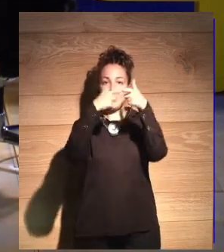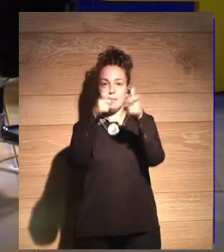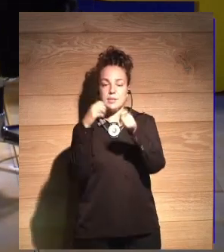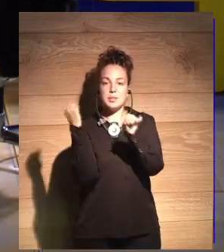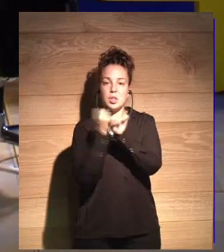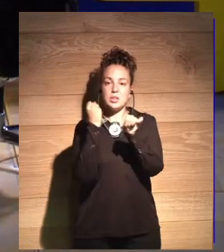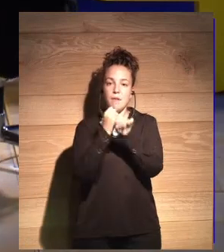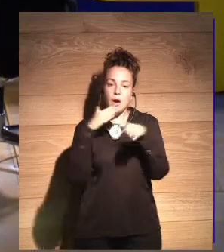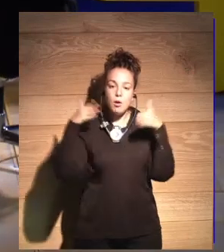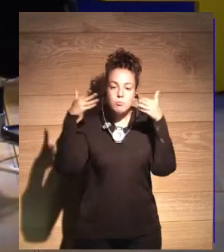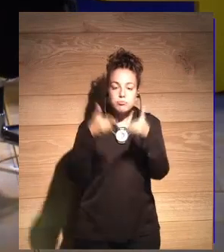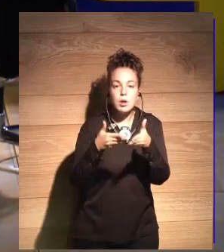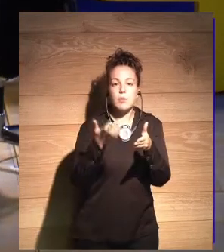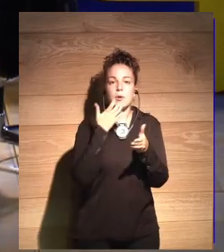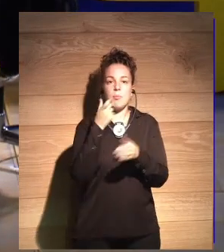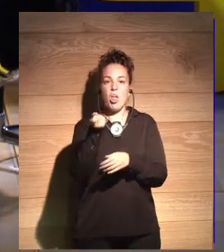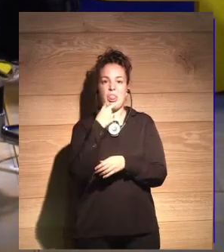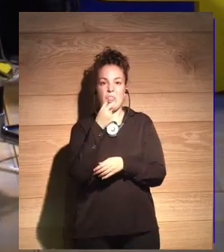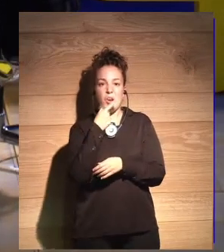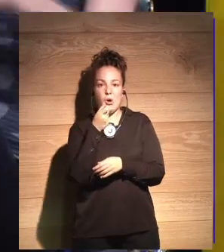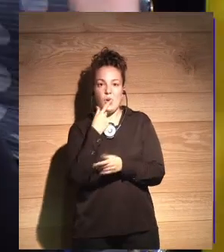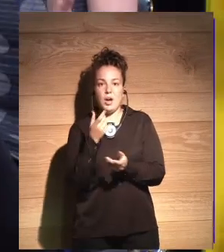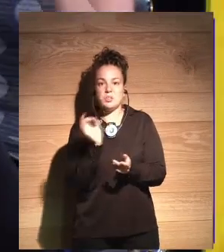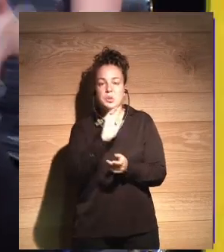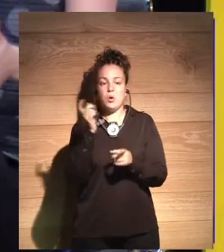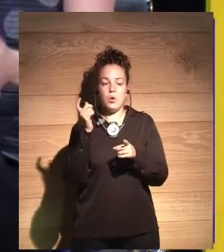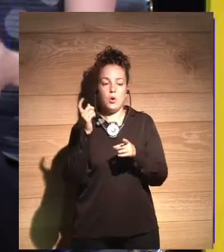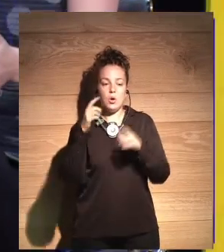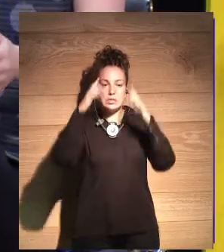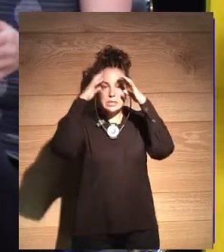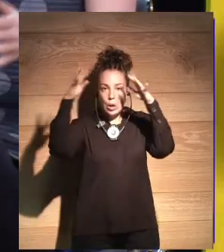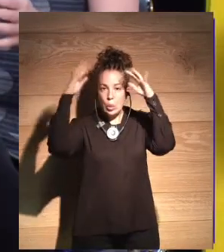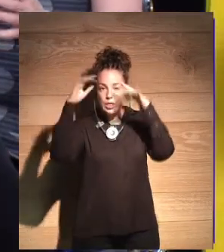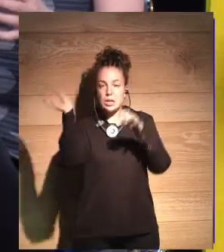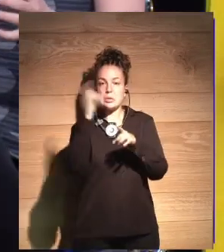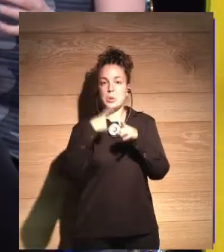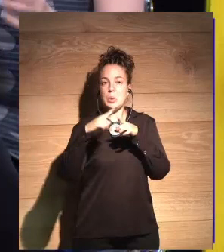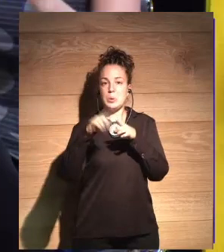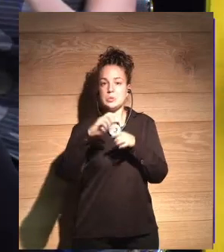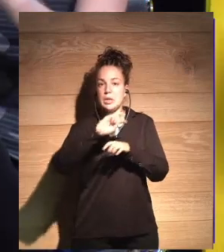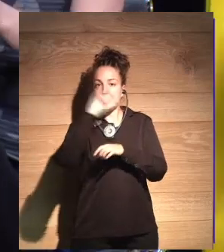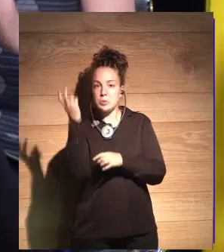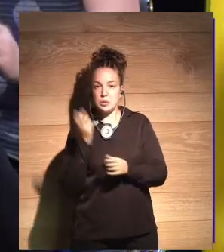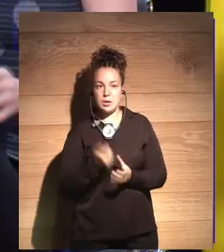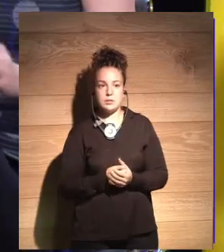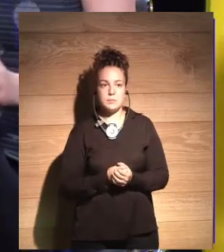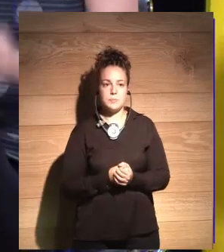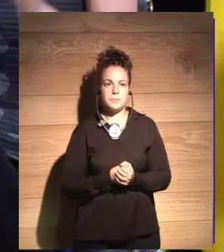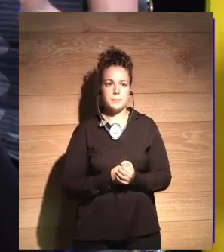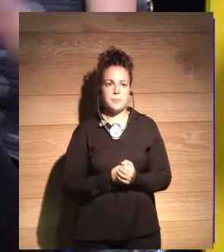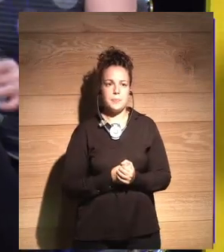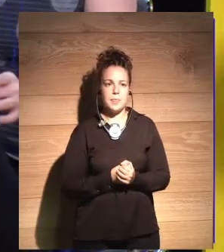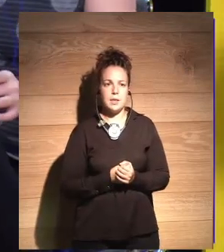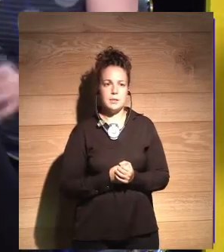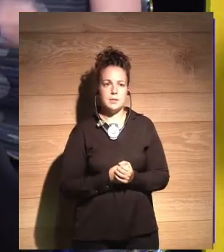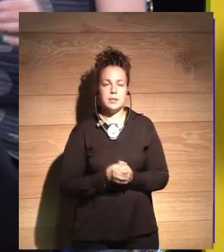into corporate now culture. people are microdosing, right? But that's not really like they're not. It's the engineers that are microdosing.